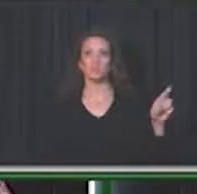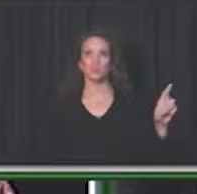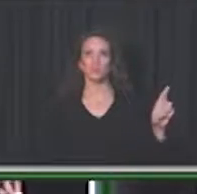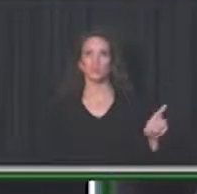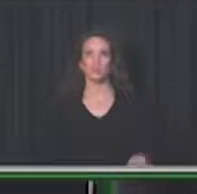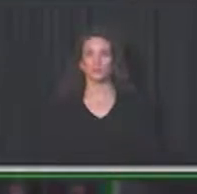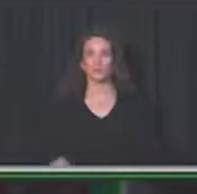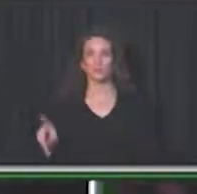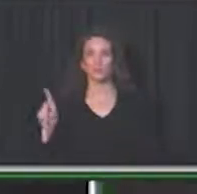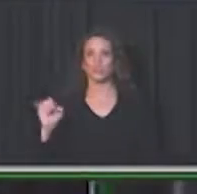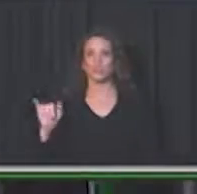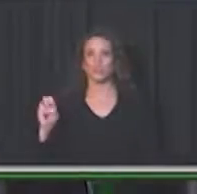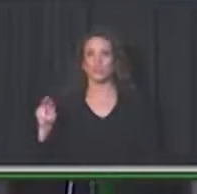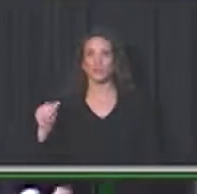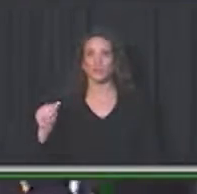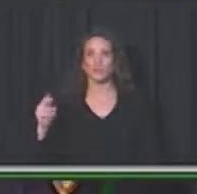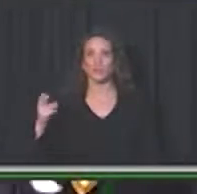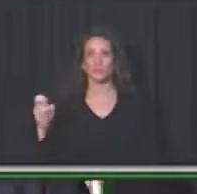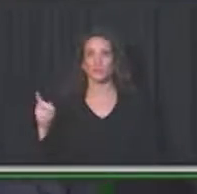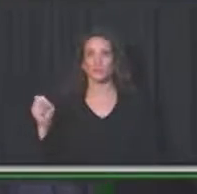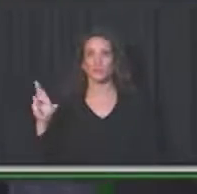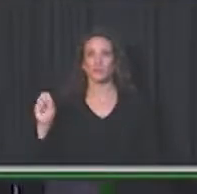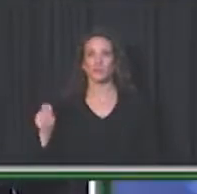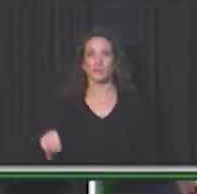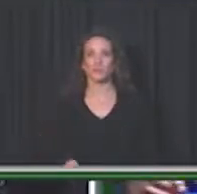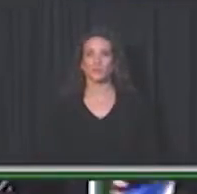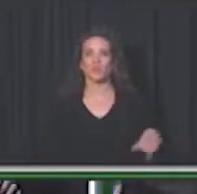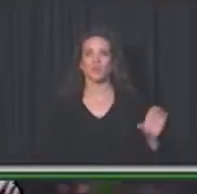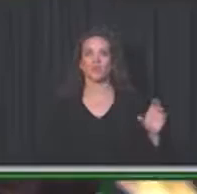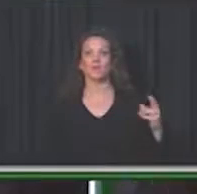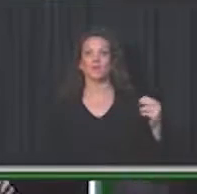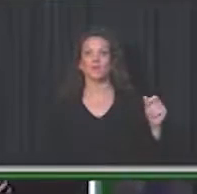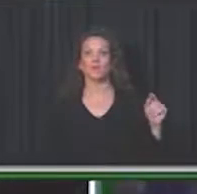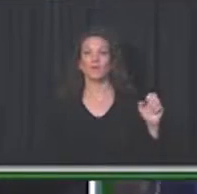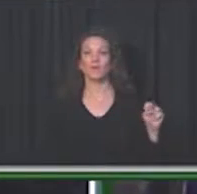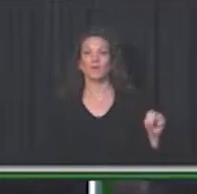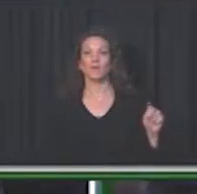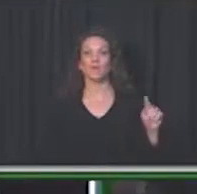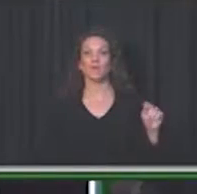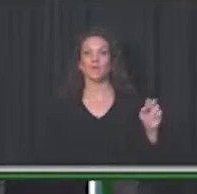Deanna Henderson. Christian Torres.